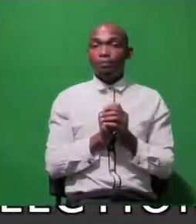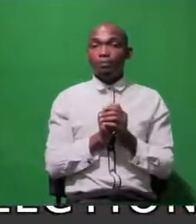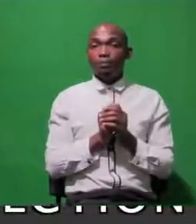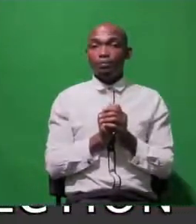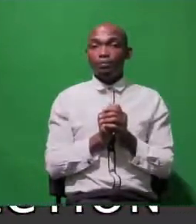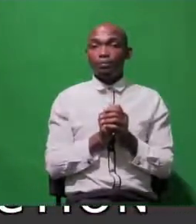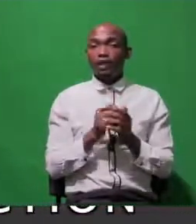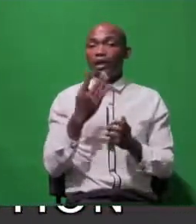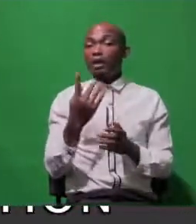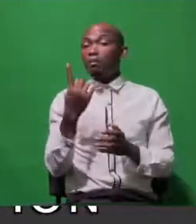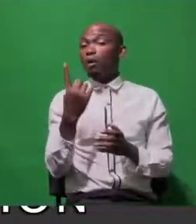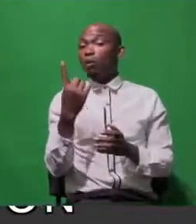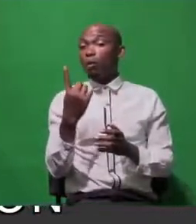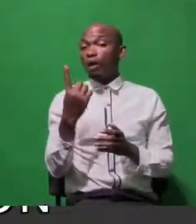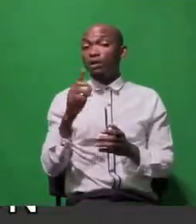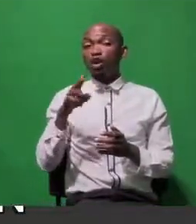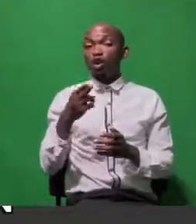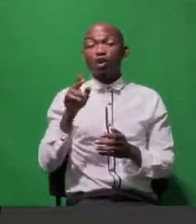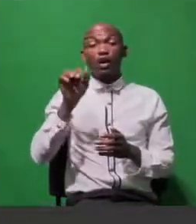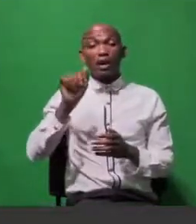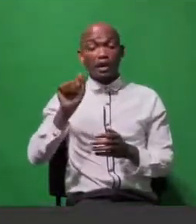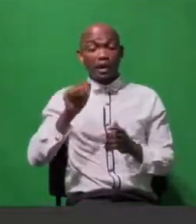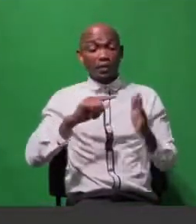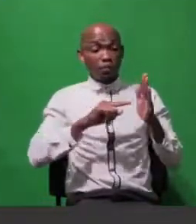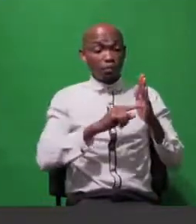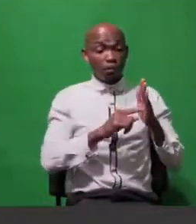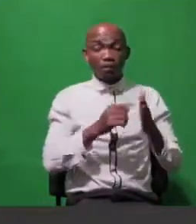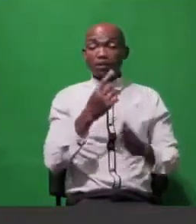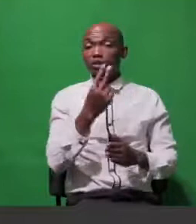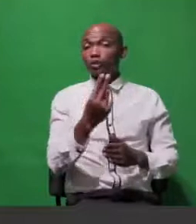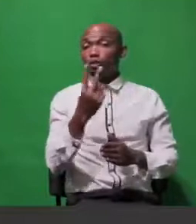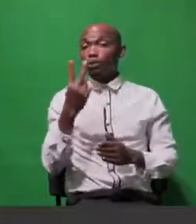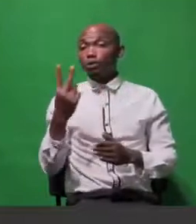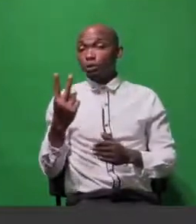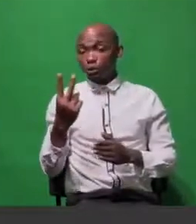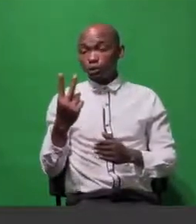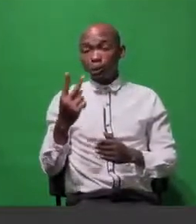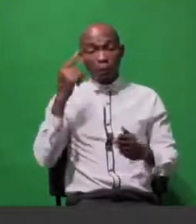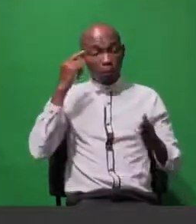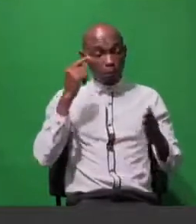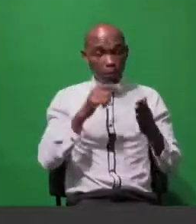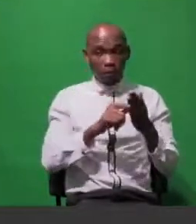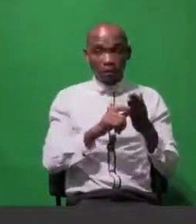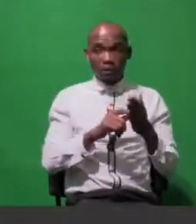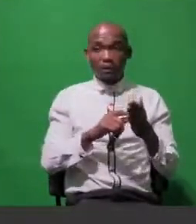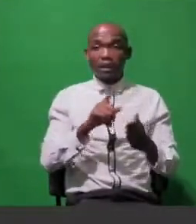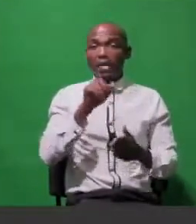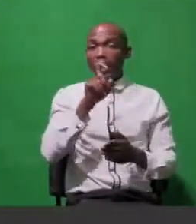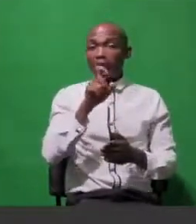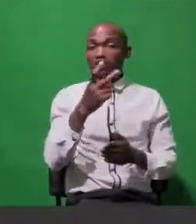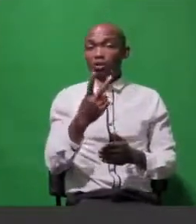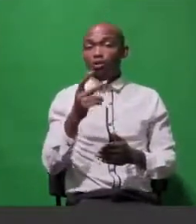Number 1, or number A, the point 2, 2. It means x2, y2 in the